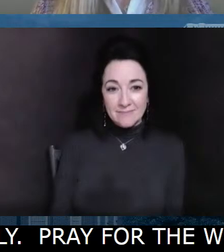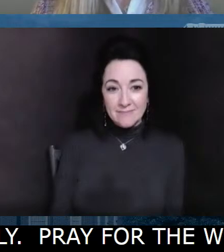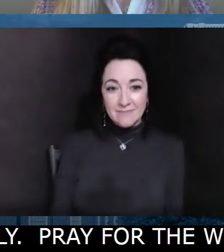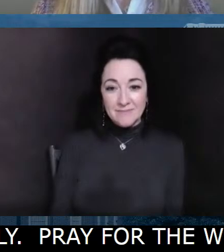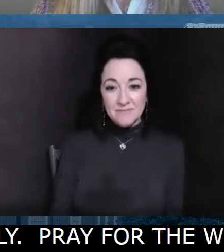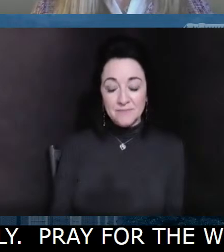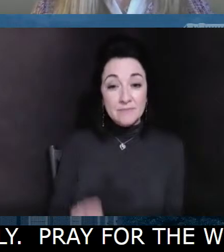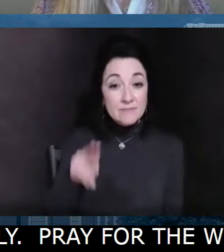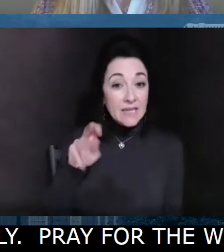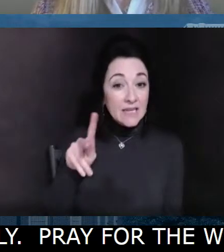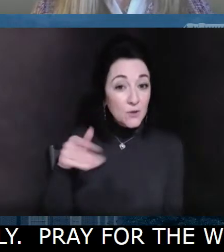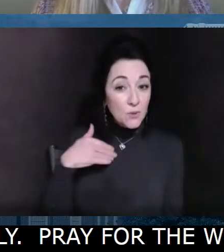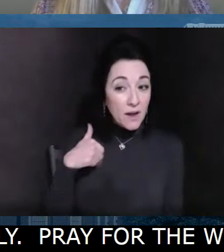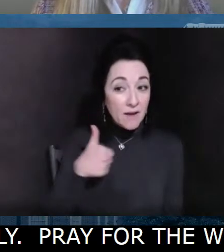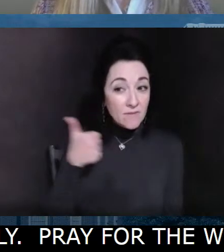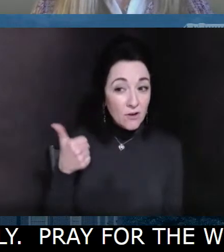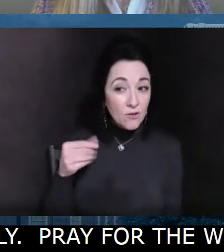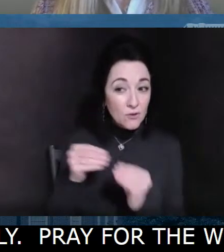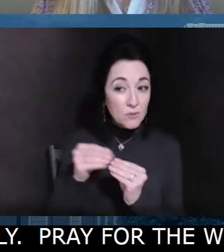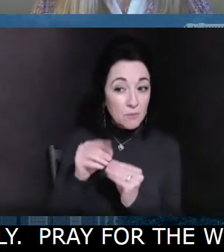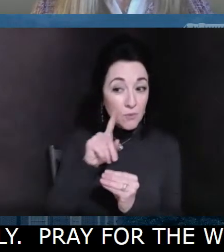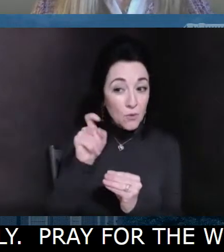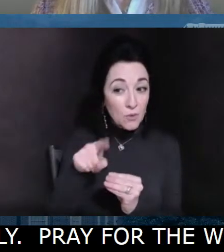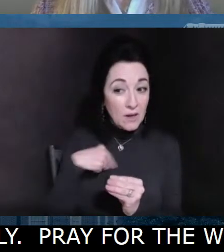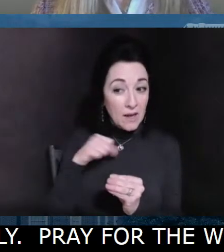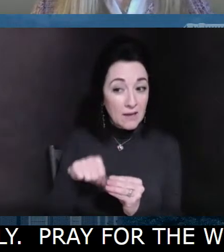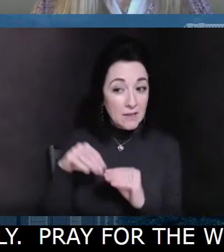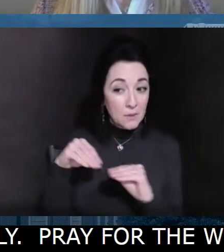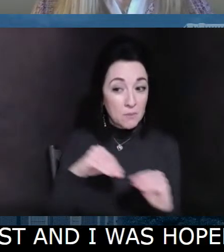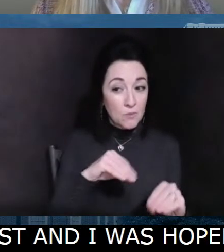Nick, do you have any other questions or should I move on?